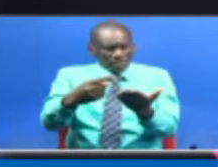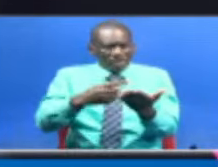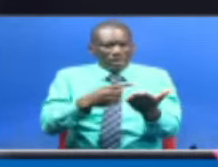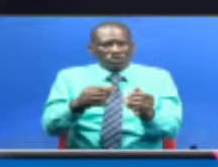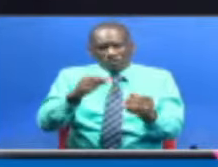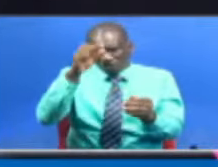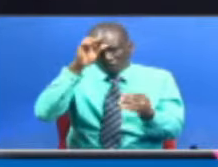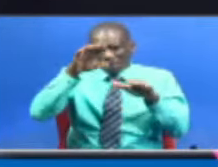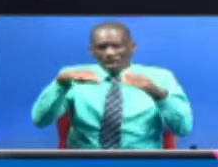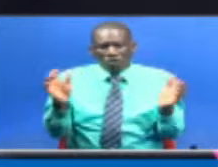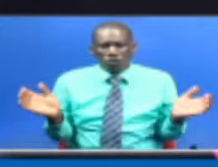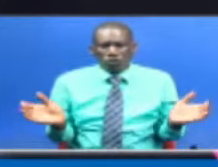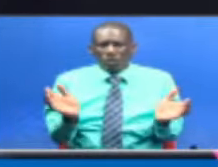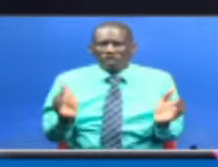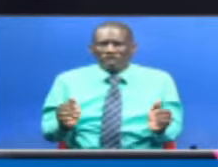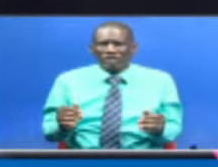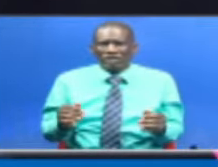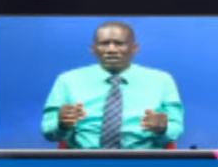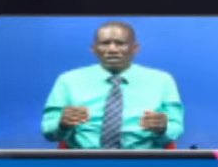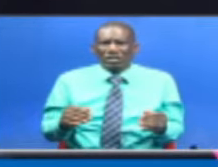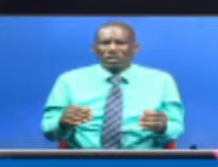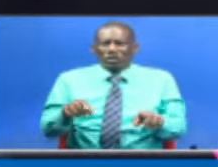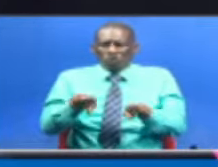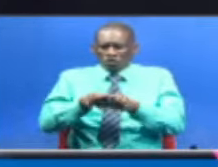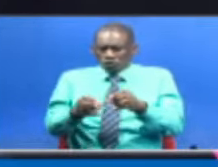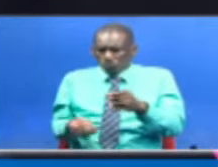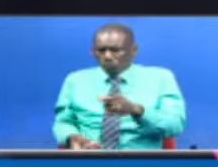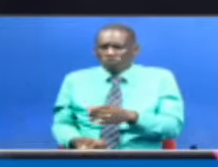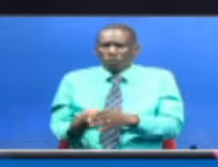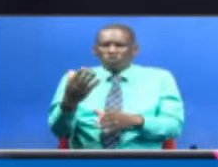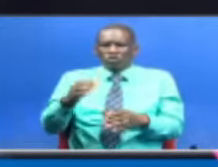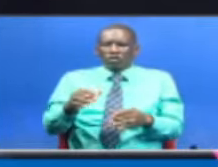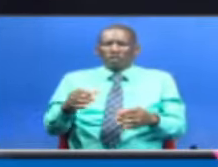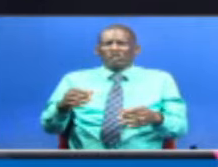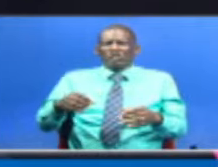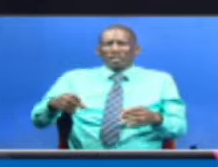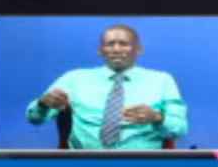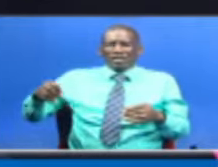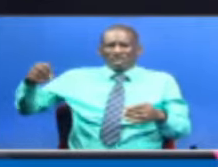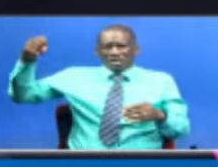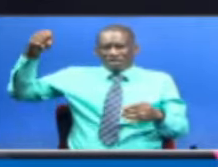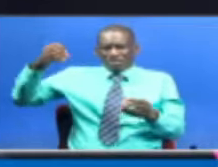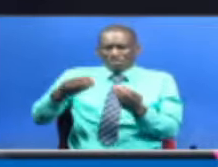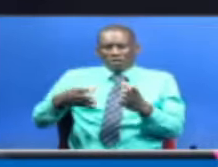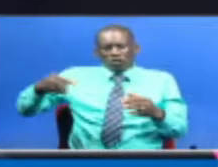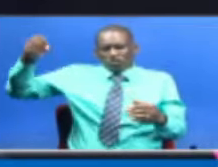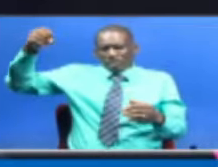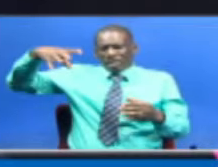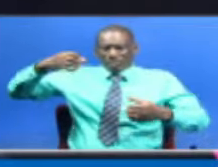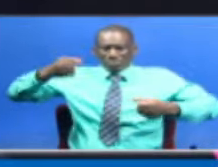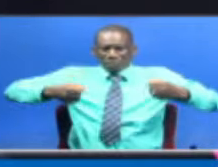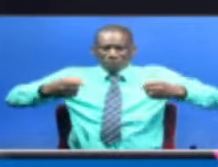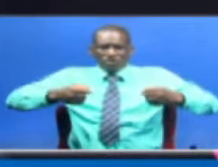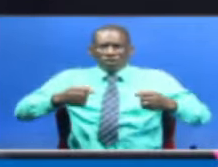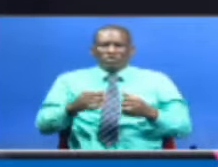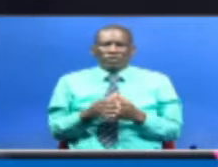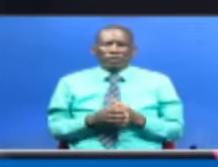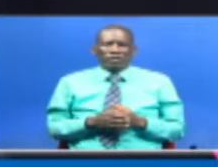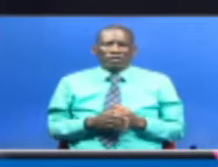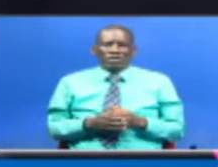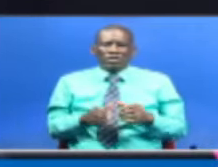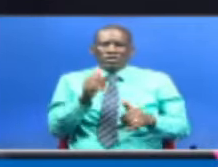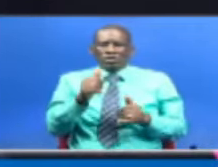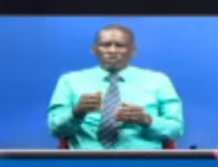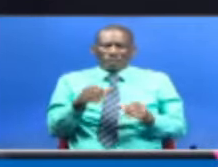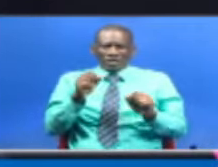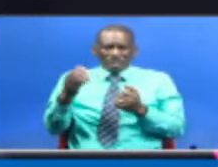to encourage even assembly of many of these e-mobile vehicles rather than to bring